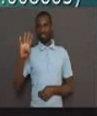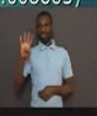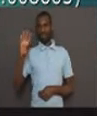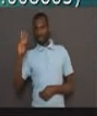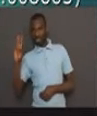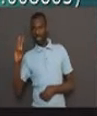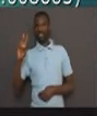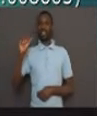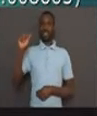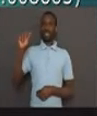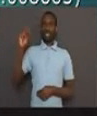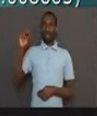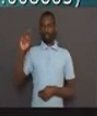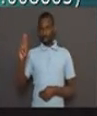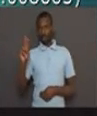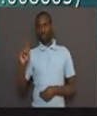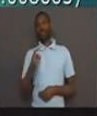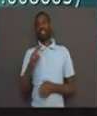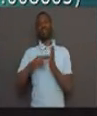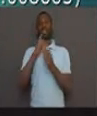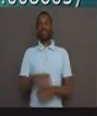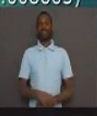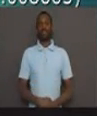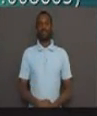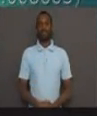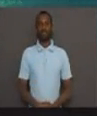12.095646 atomic mass unit.